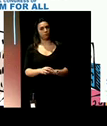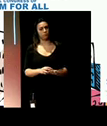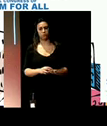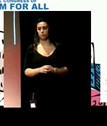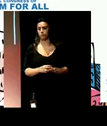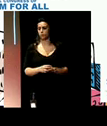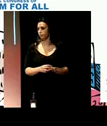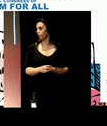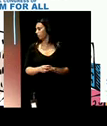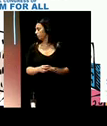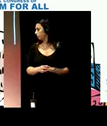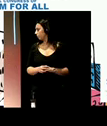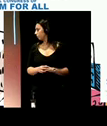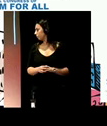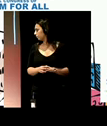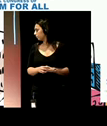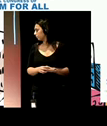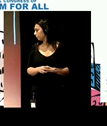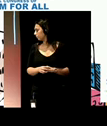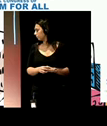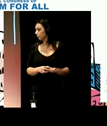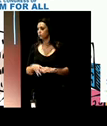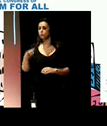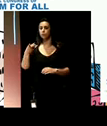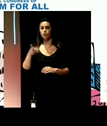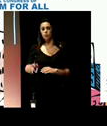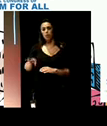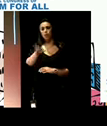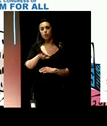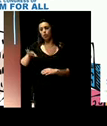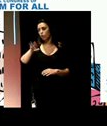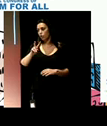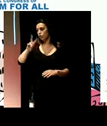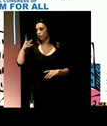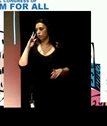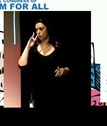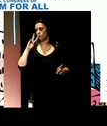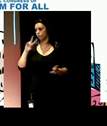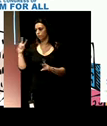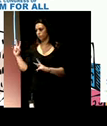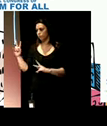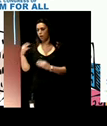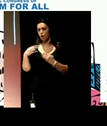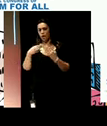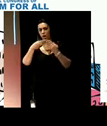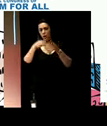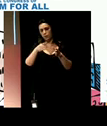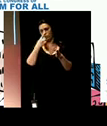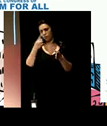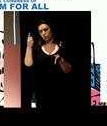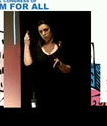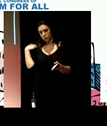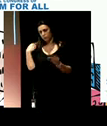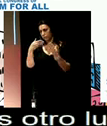another place that just was open a year ago. It's on the border. The Jordan River is